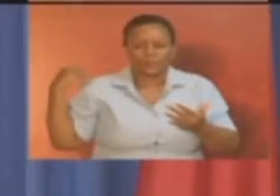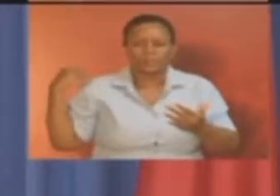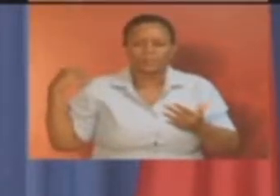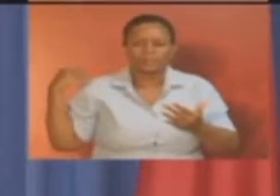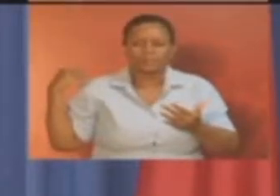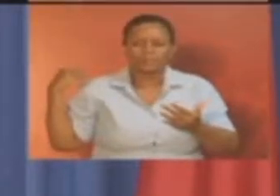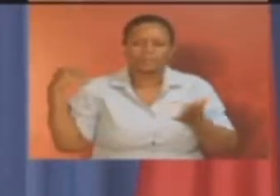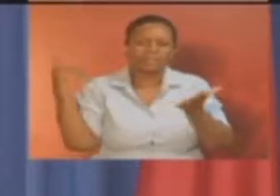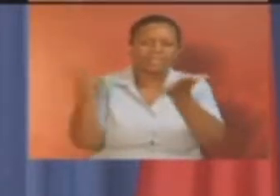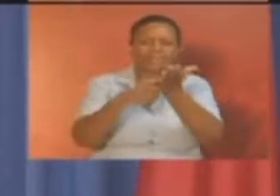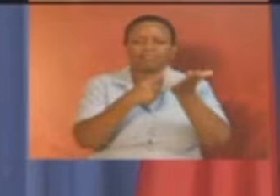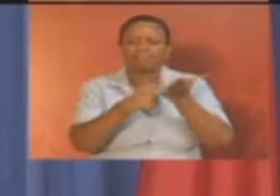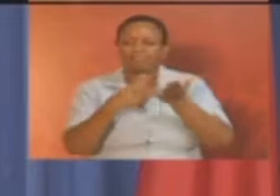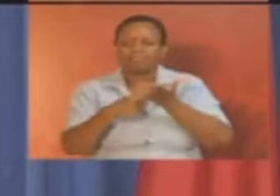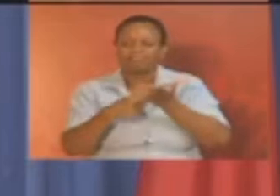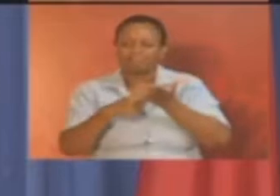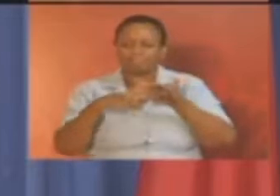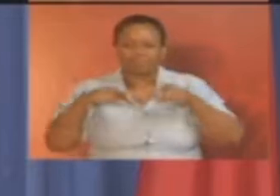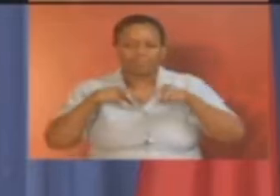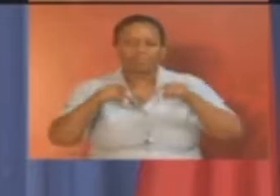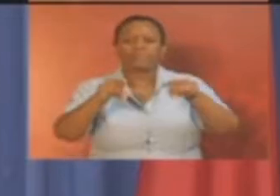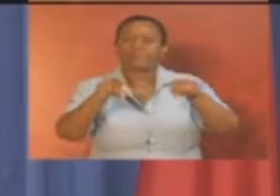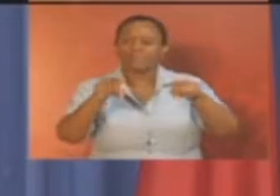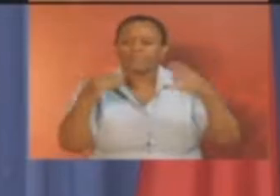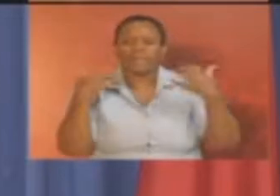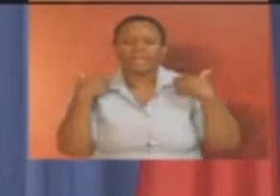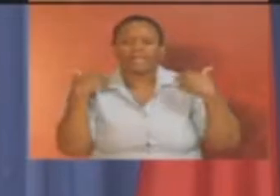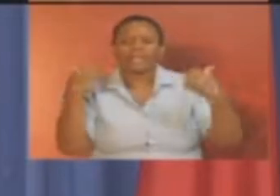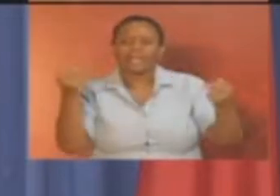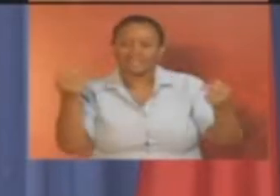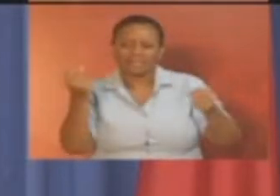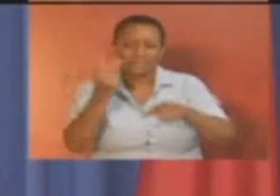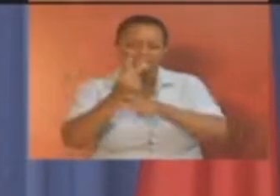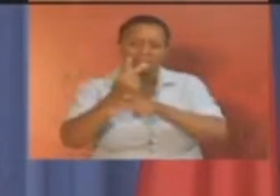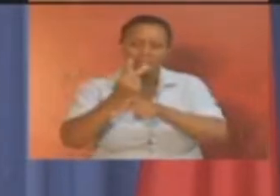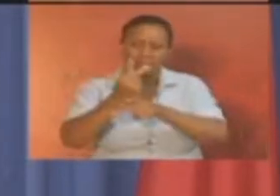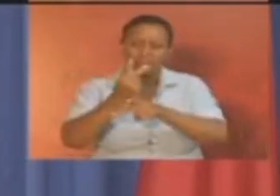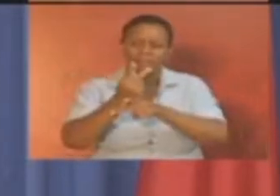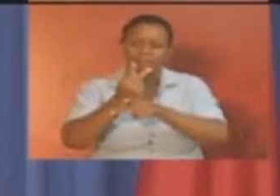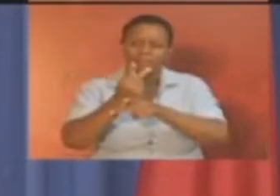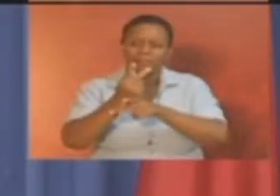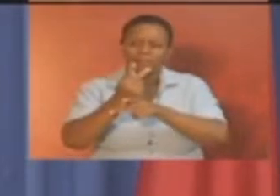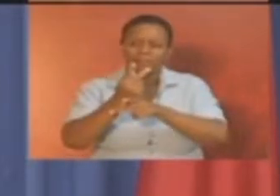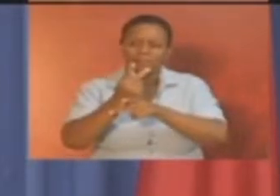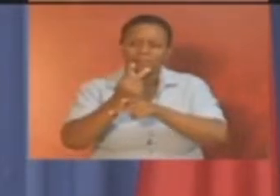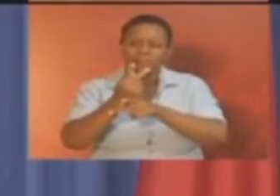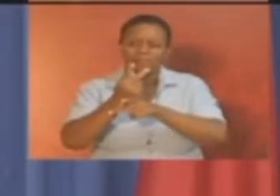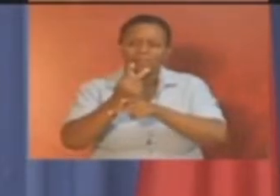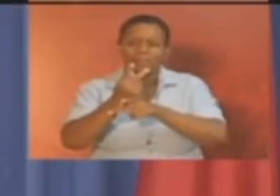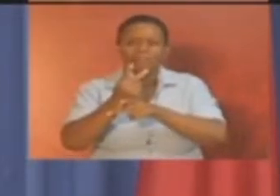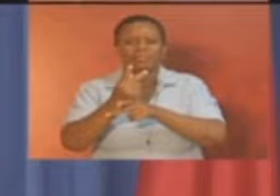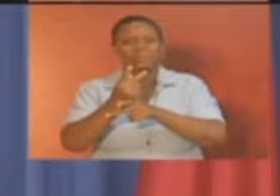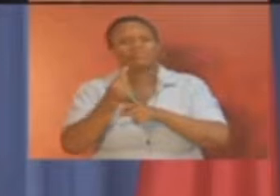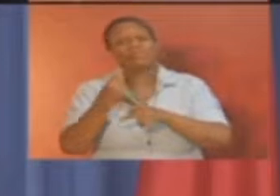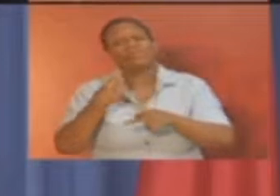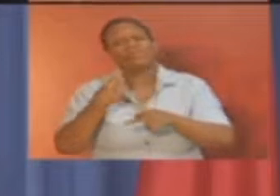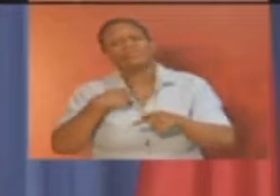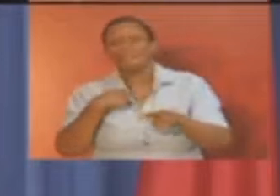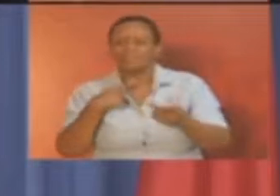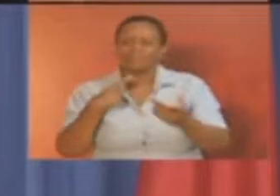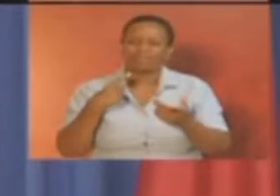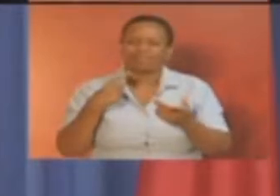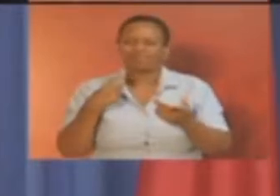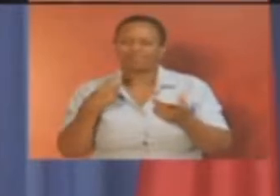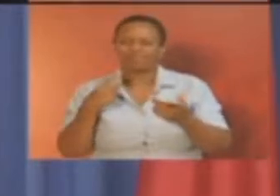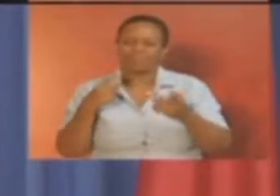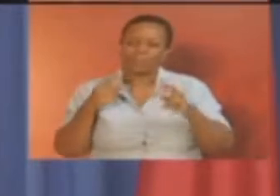specifically the situation at our hospital and plans to increase the overall capacity within the next 48